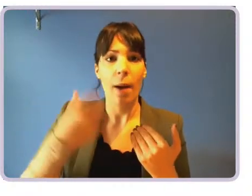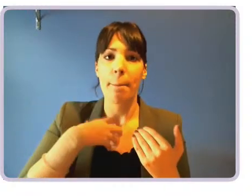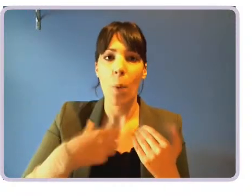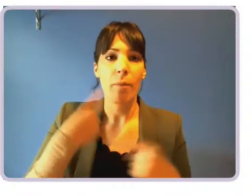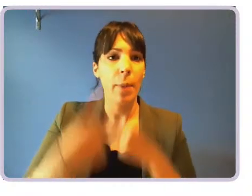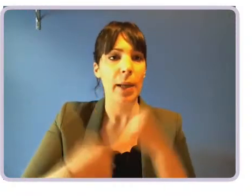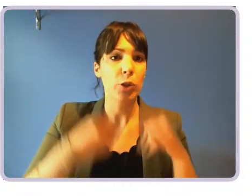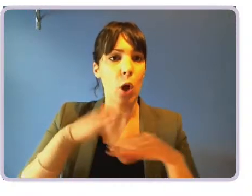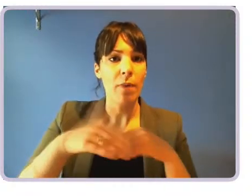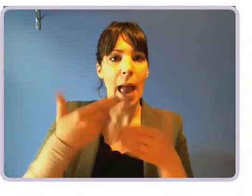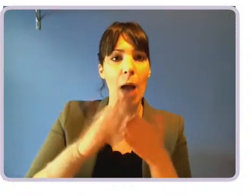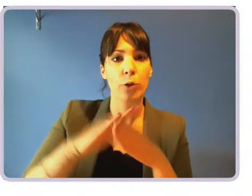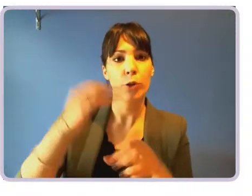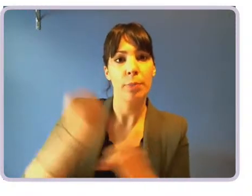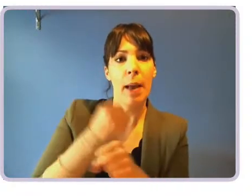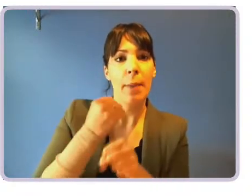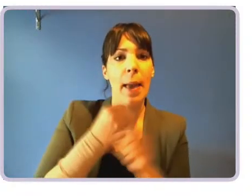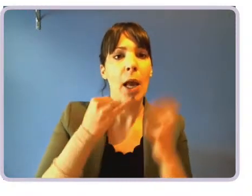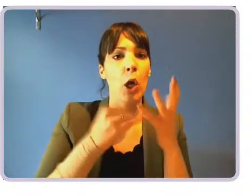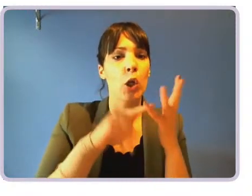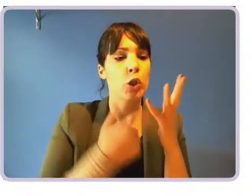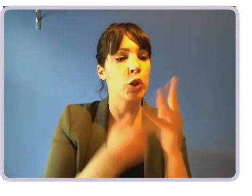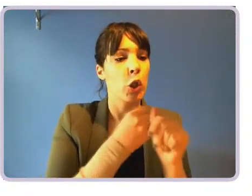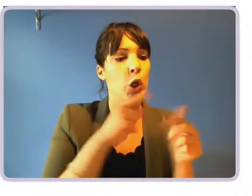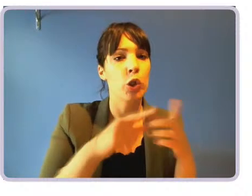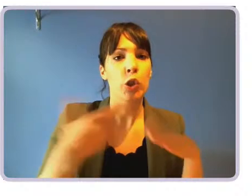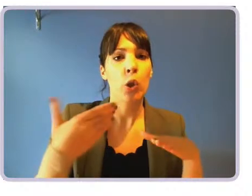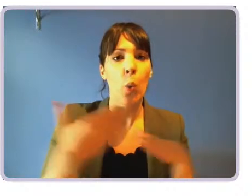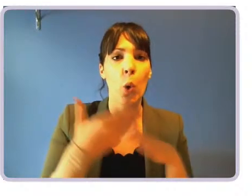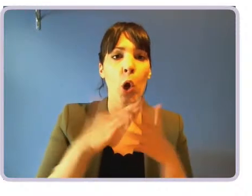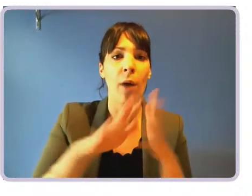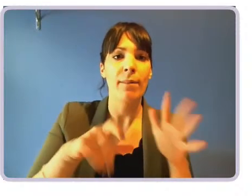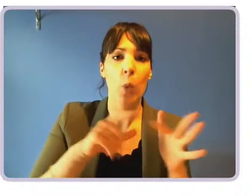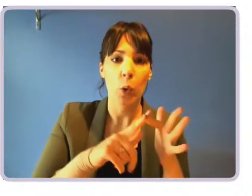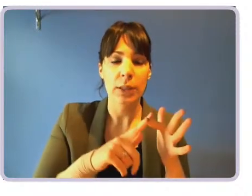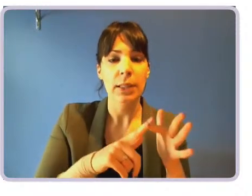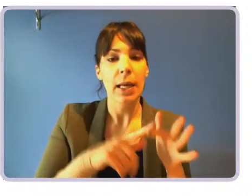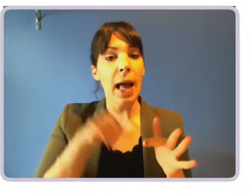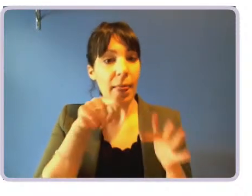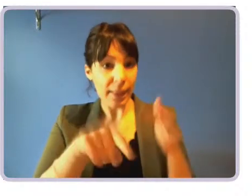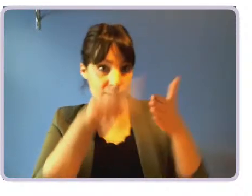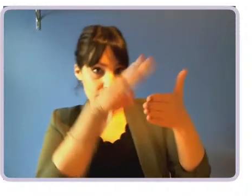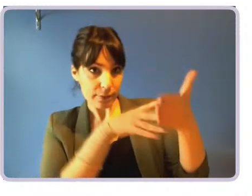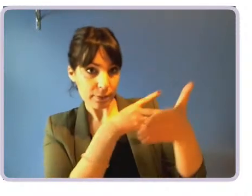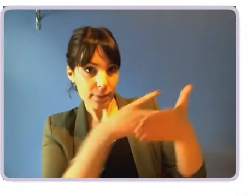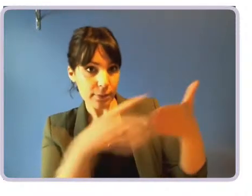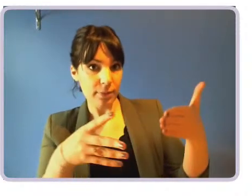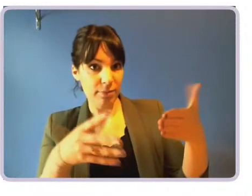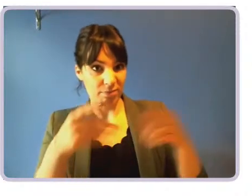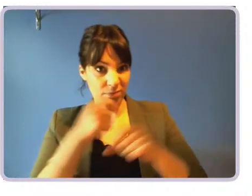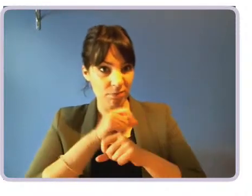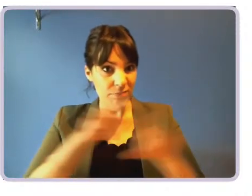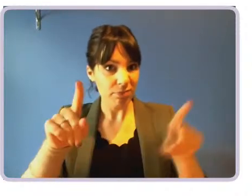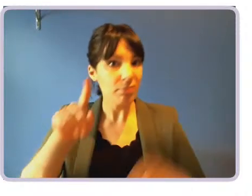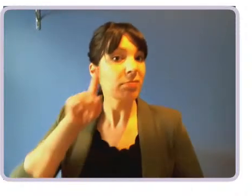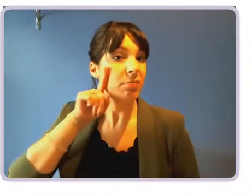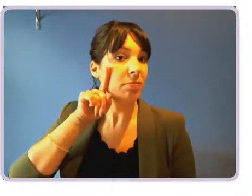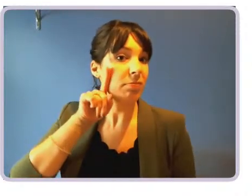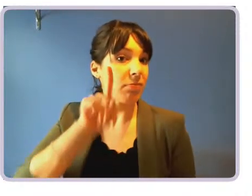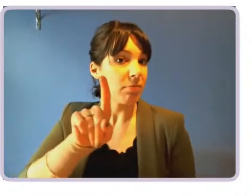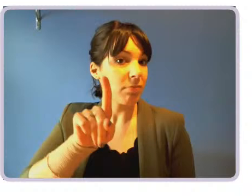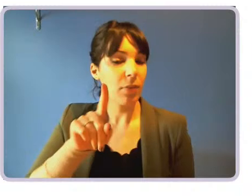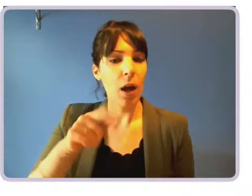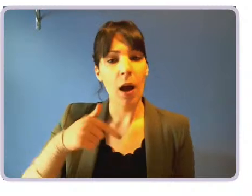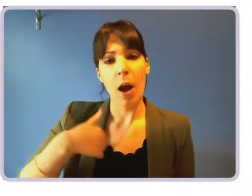This was released yesterday, and I just want to draw your attention to the bottom